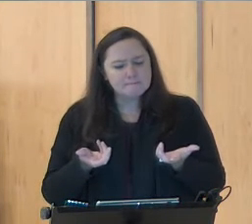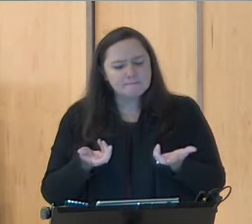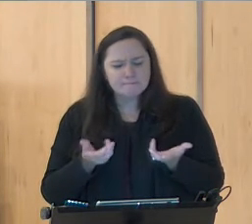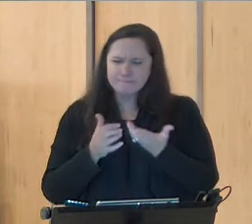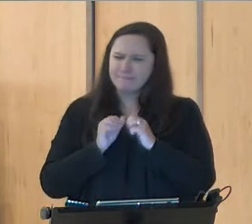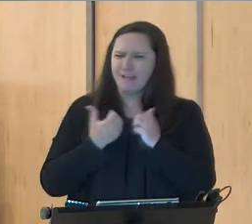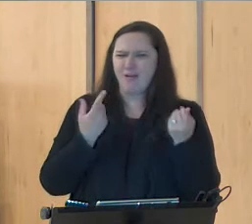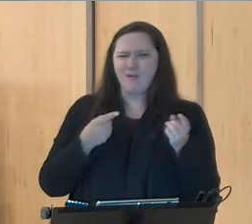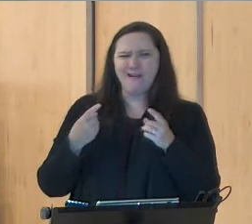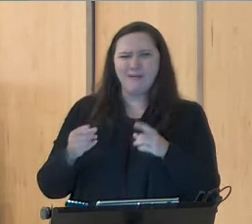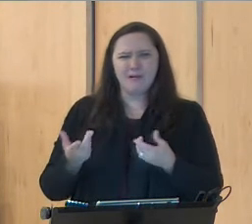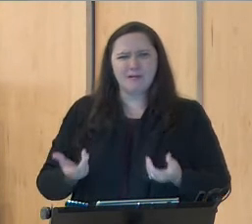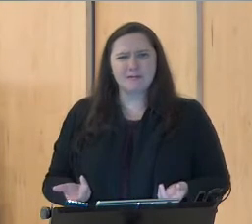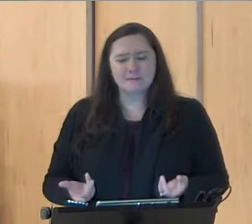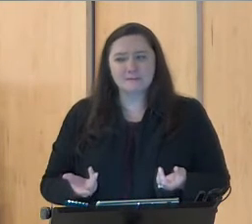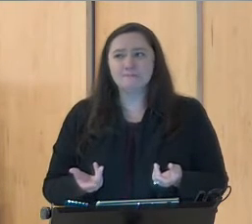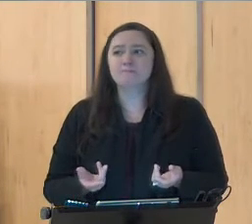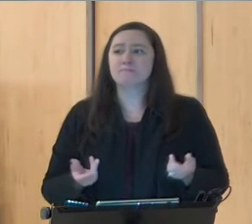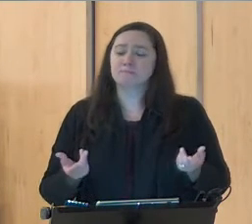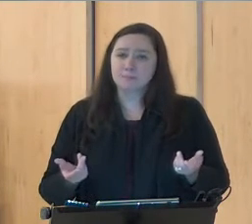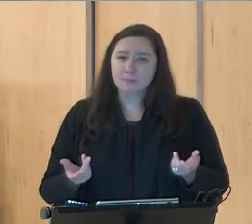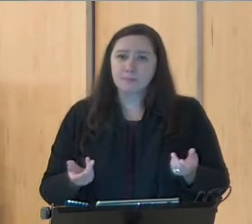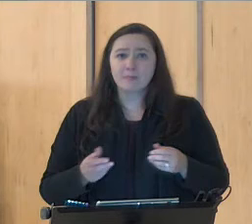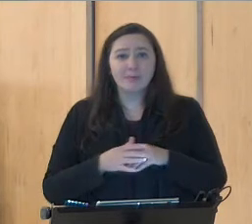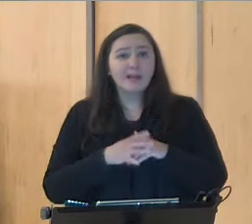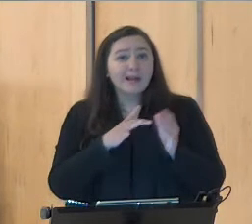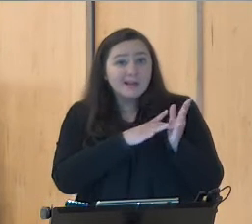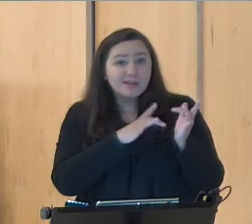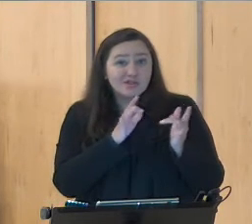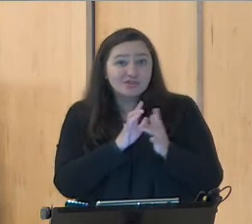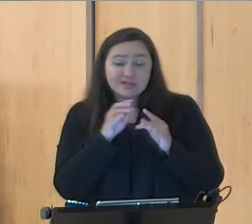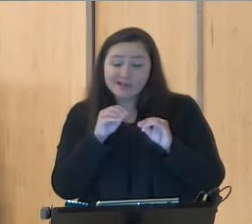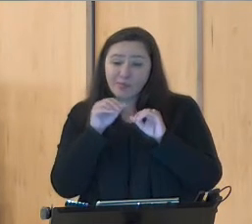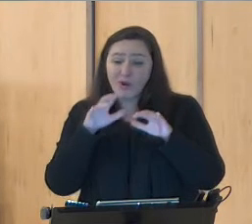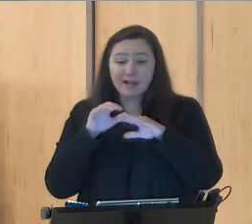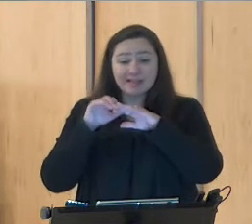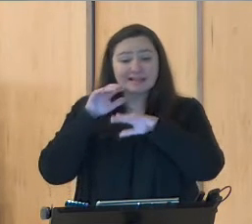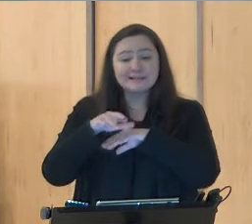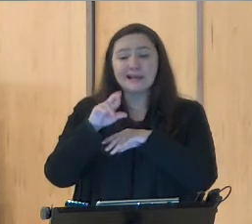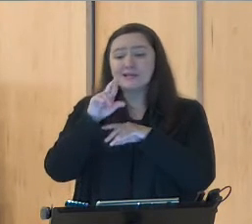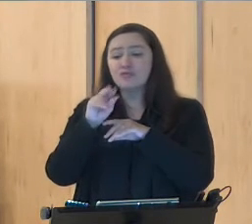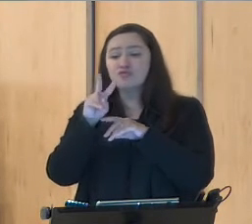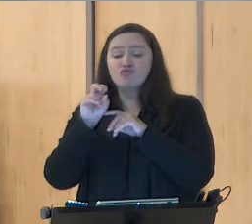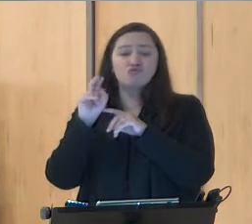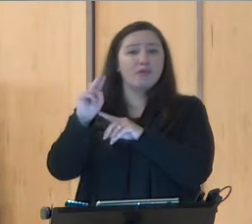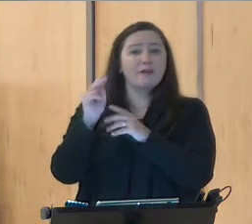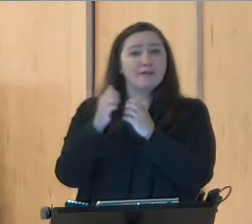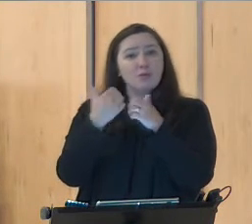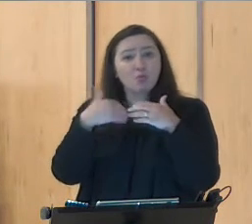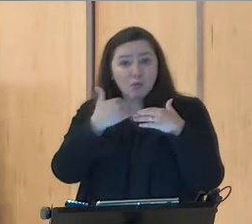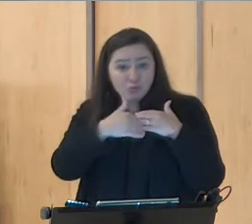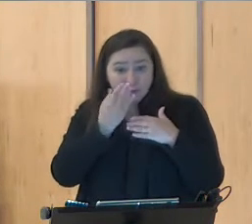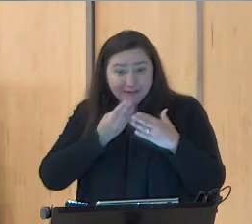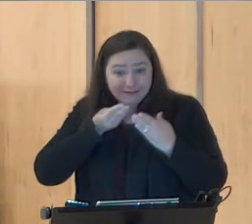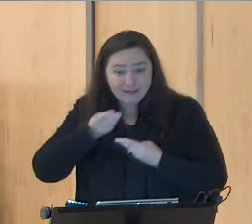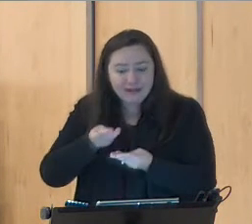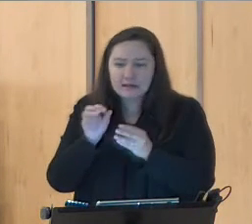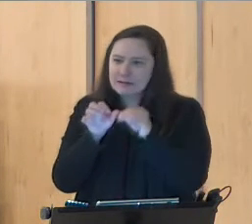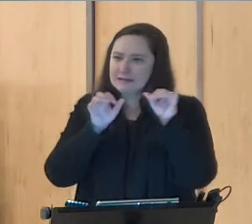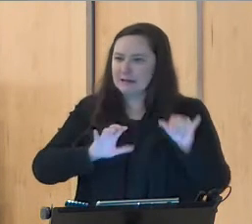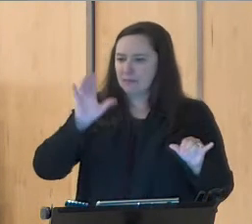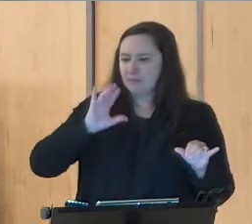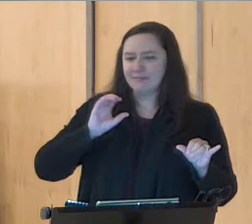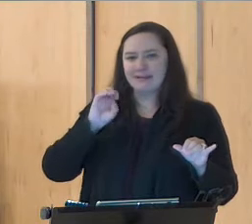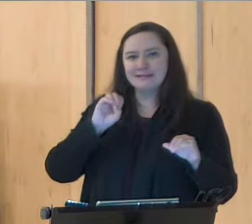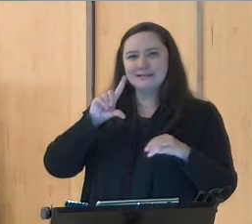trip? Well, he didn't miraculously send a raven with bread to feed them like he did for the prophet